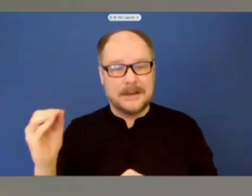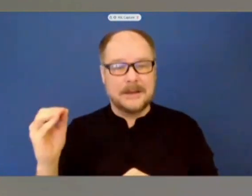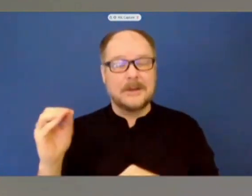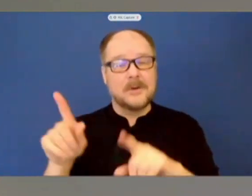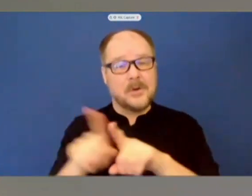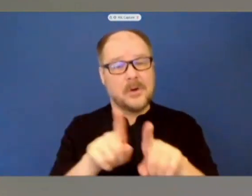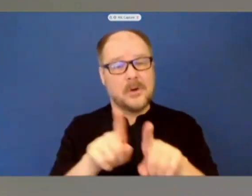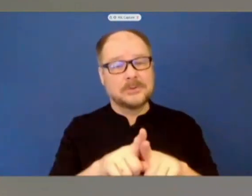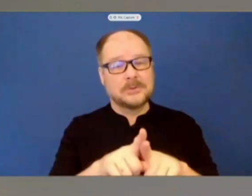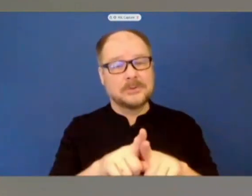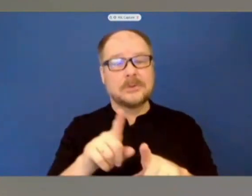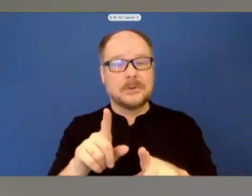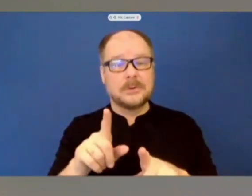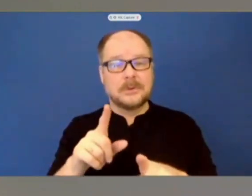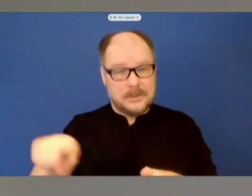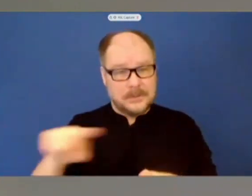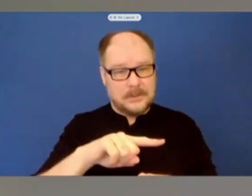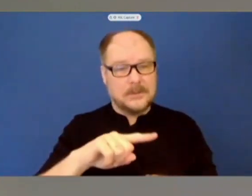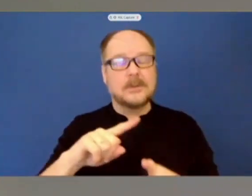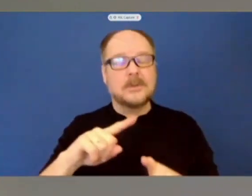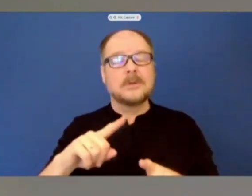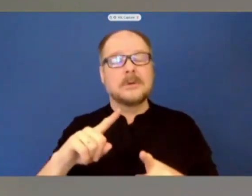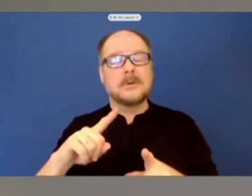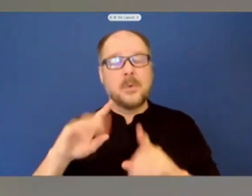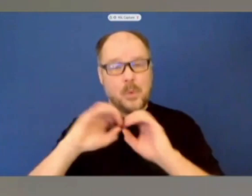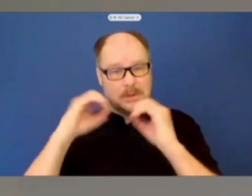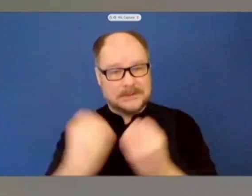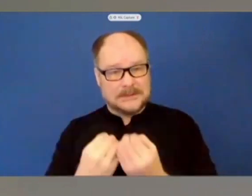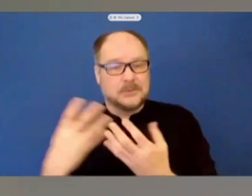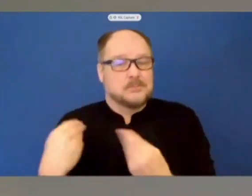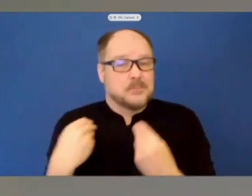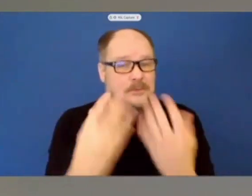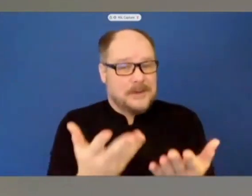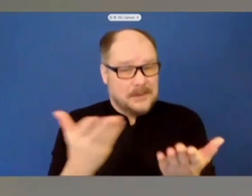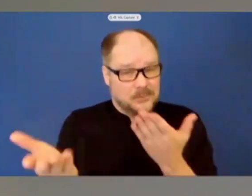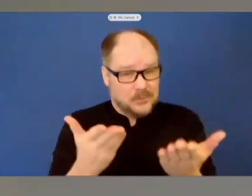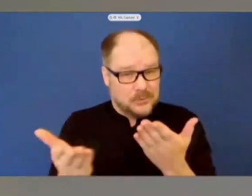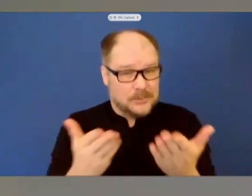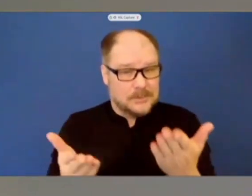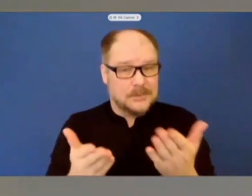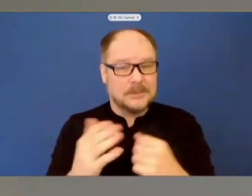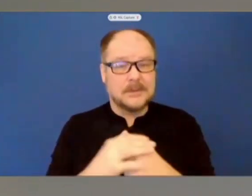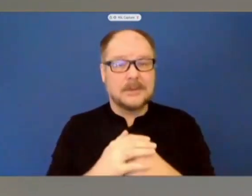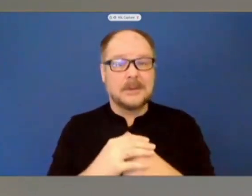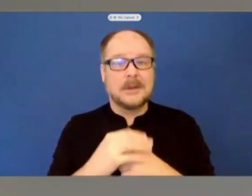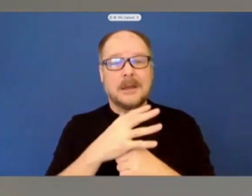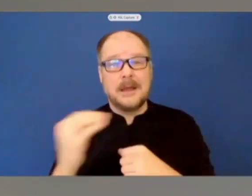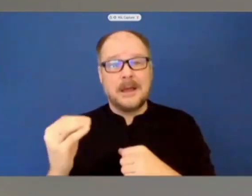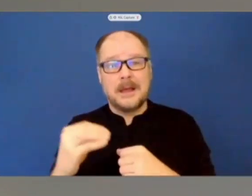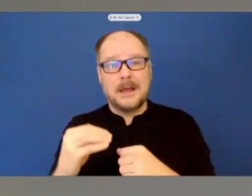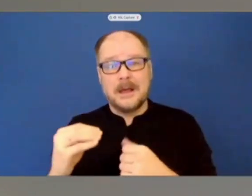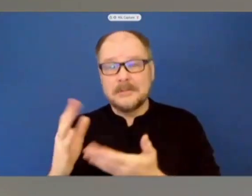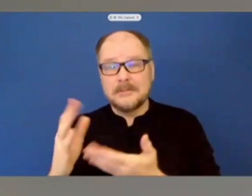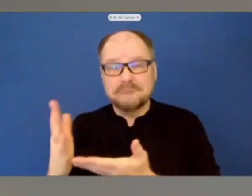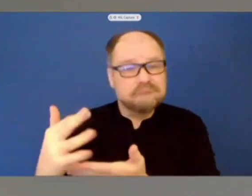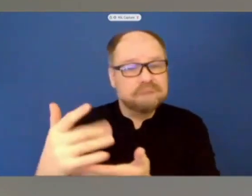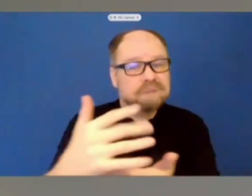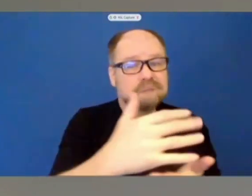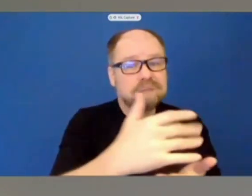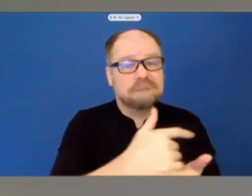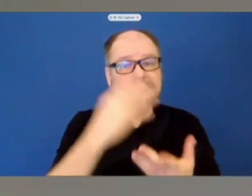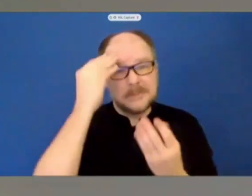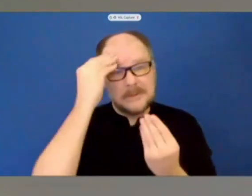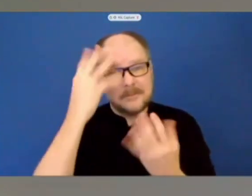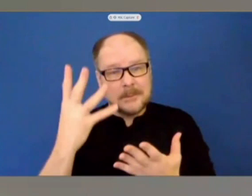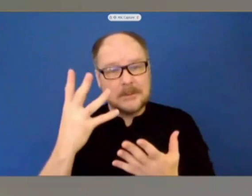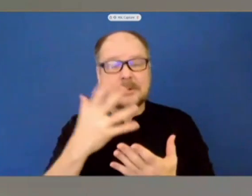homeless service providers out there to think about, and with the owners to have